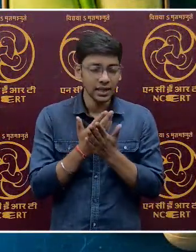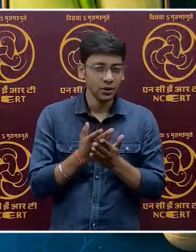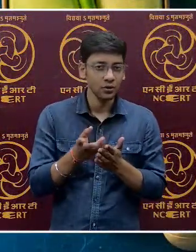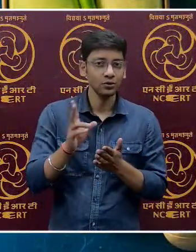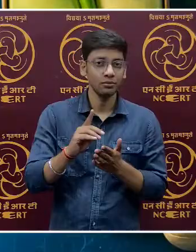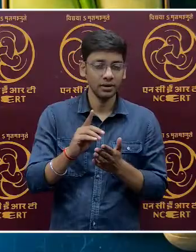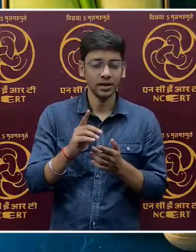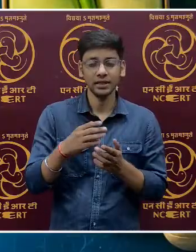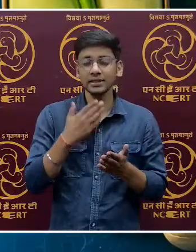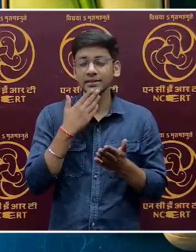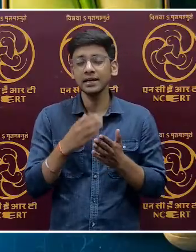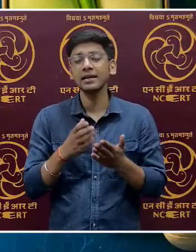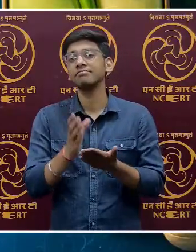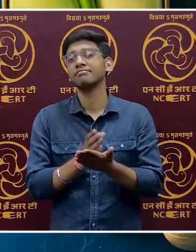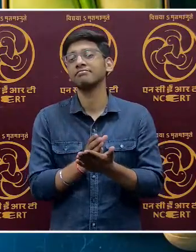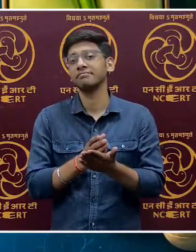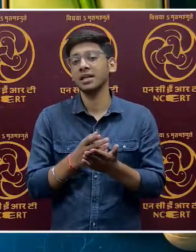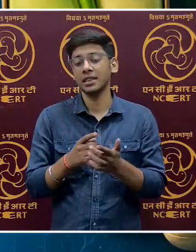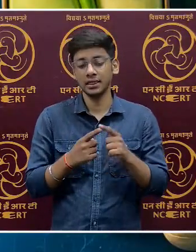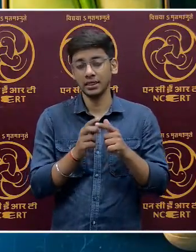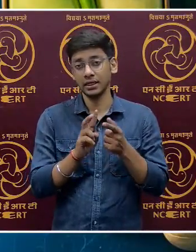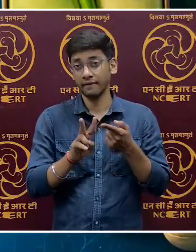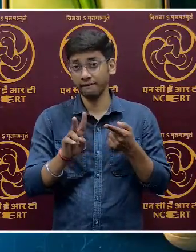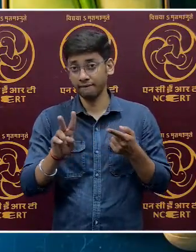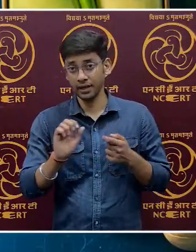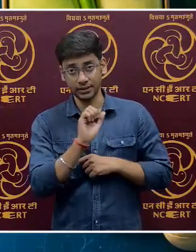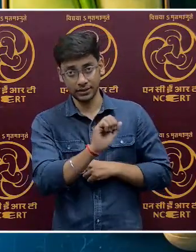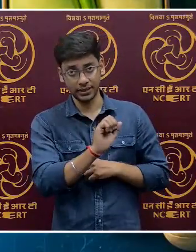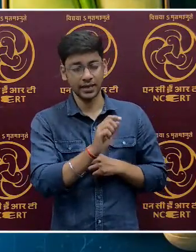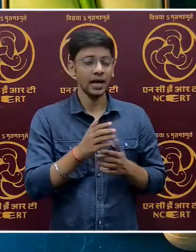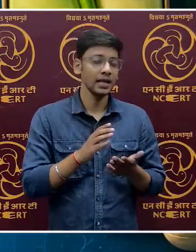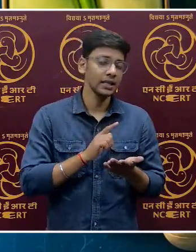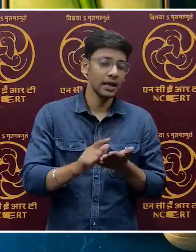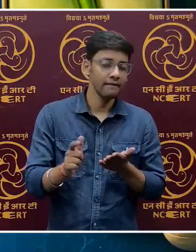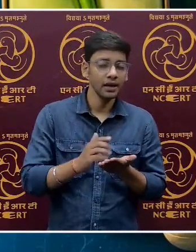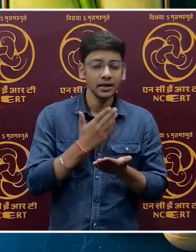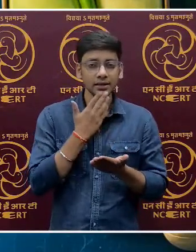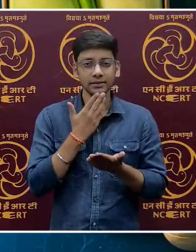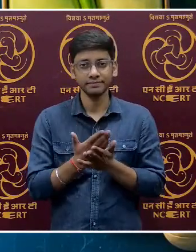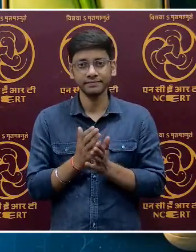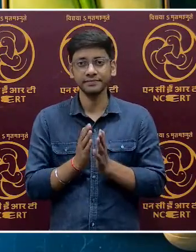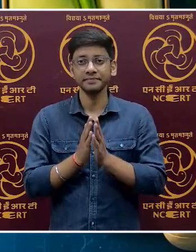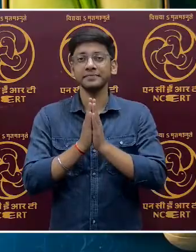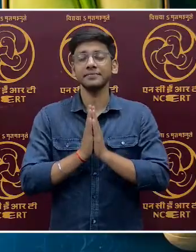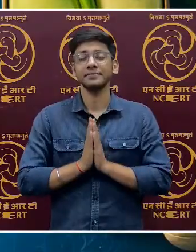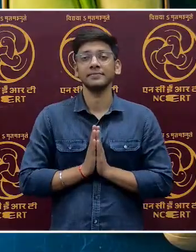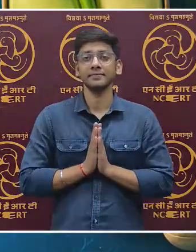again. Have a great day ahead. I am Tanvi Khurana, and now I'll take a leave of you. Namaskar.